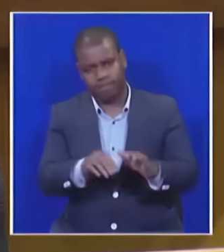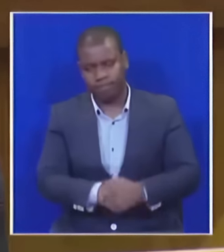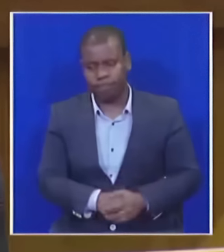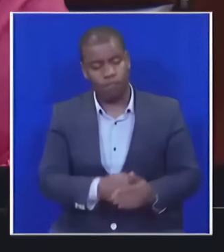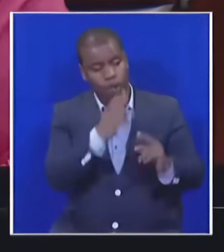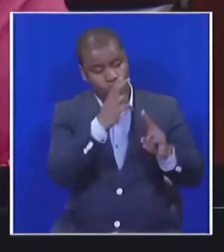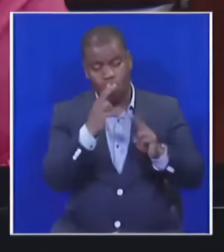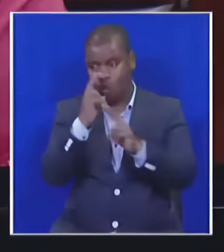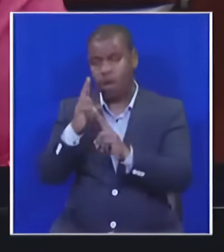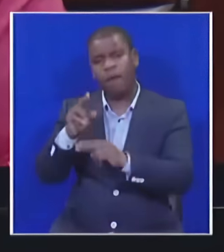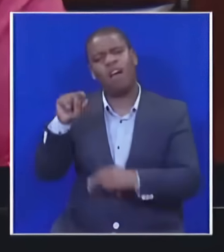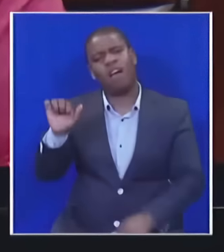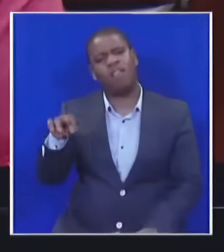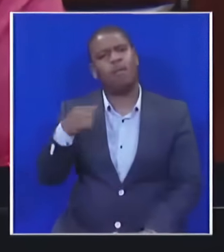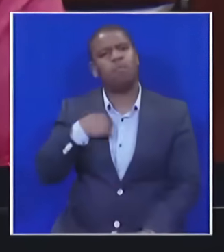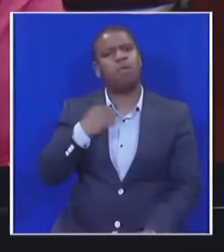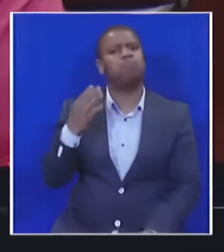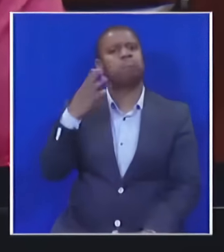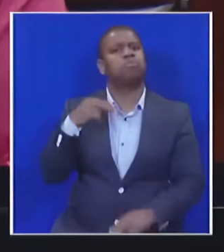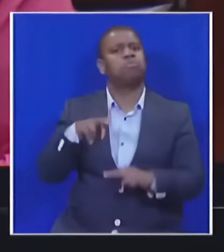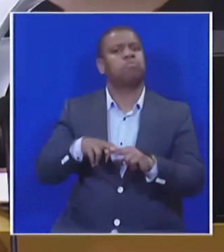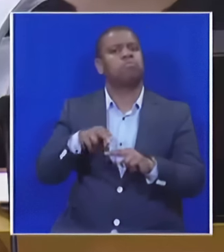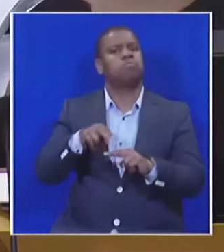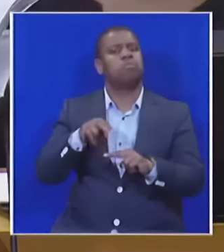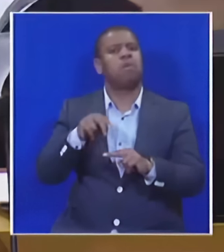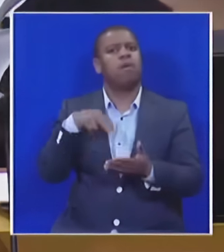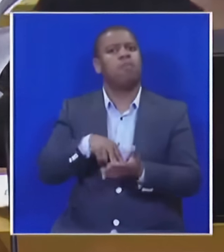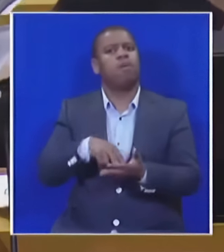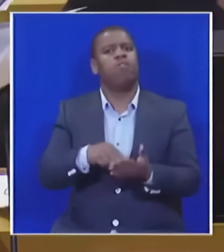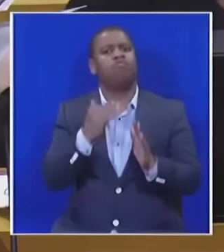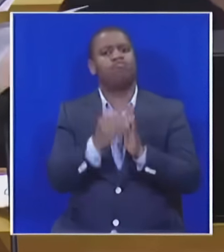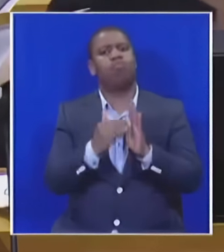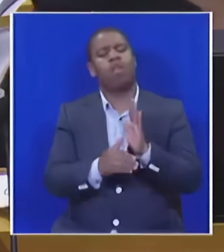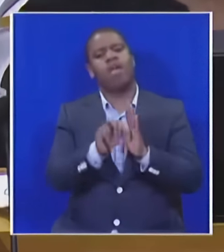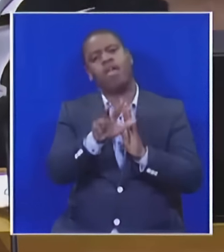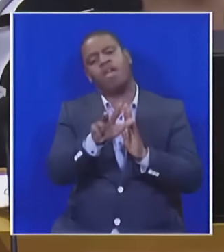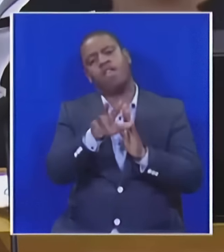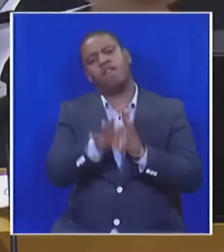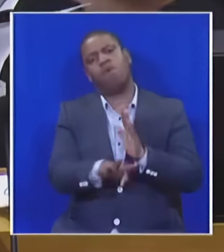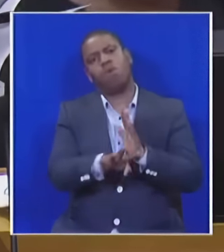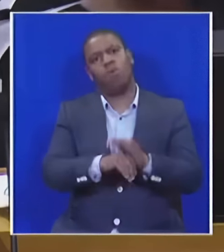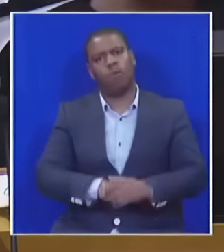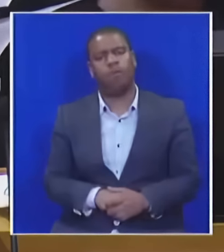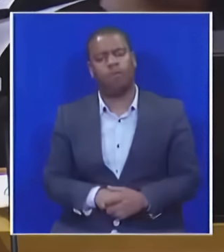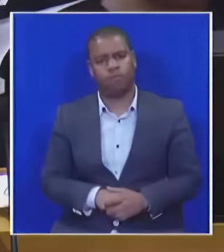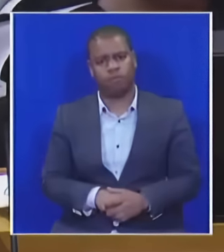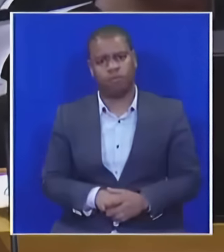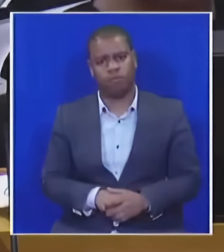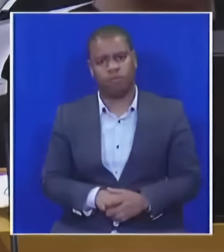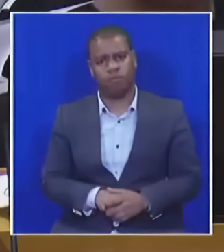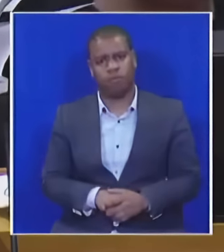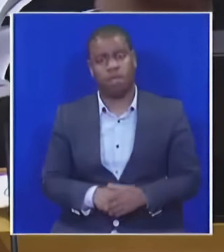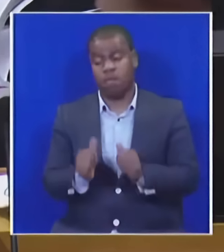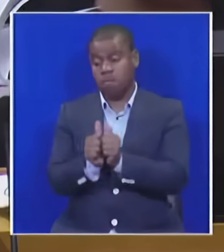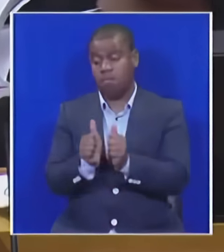Khadebe. Chair, I'm rising on Rule 84, which states that a member of this House